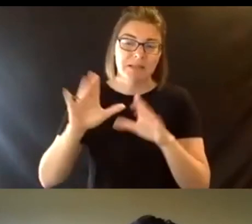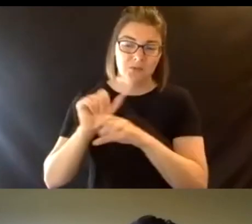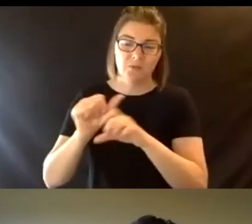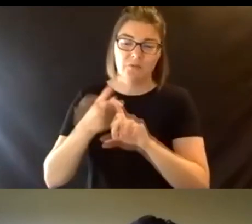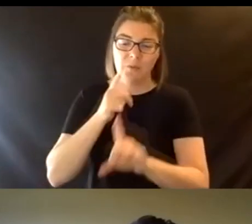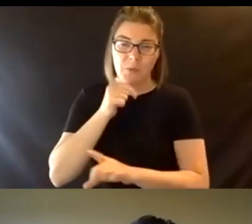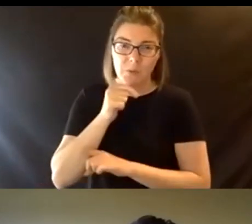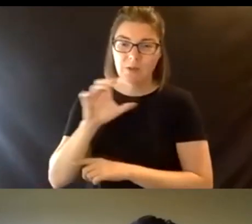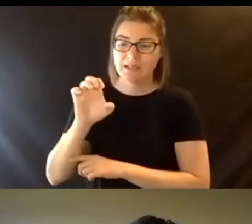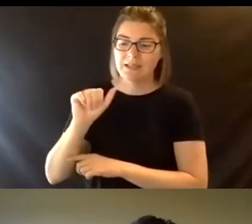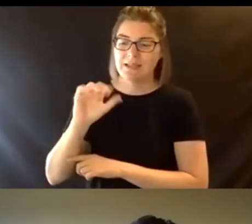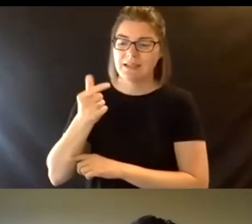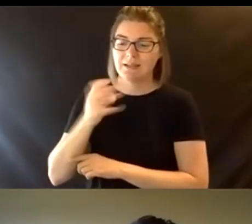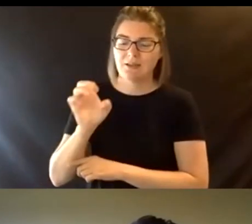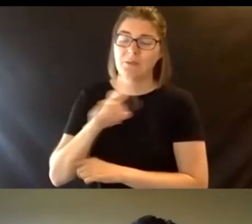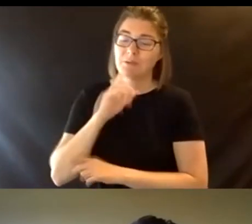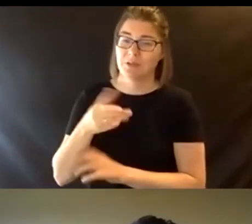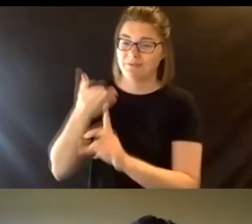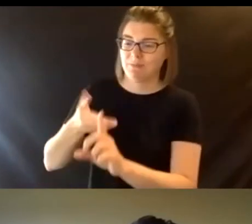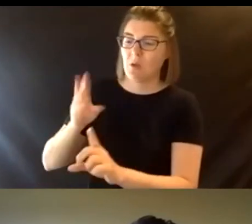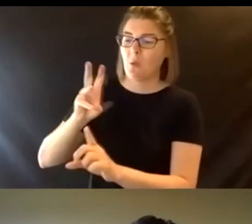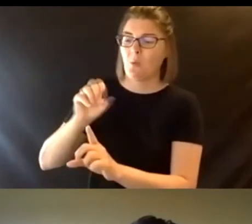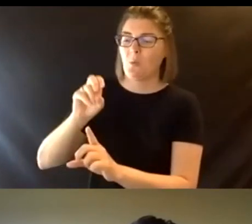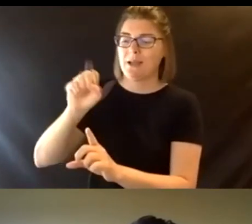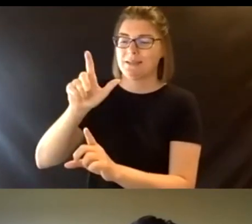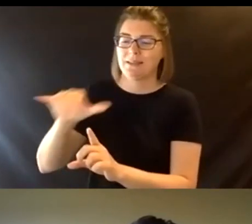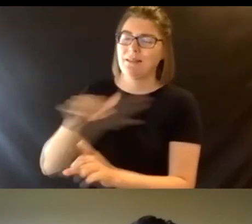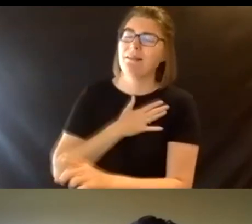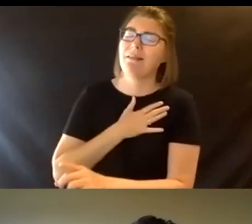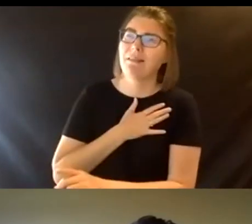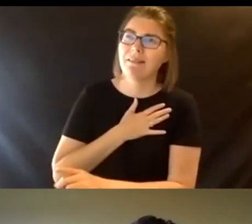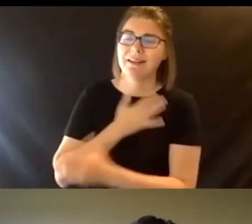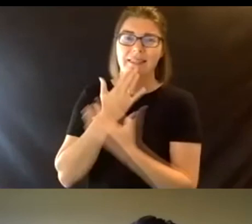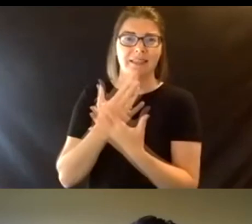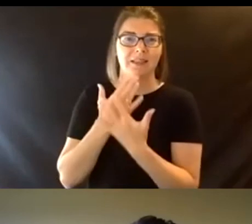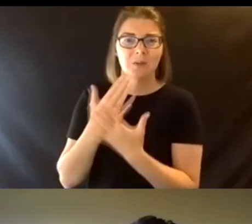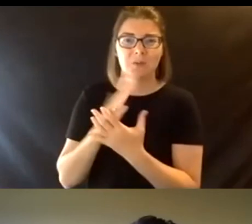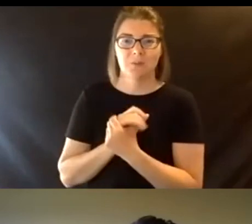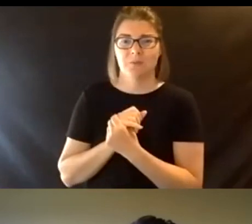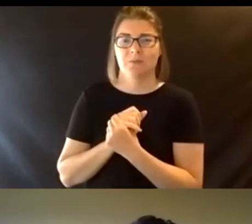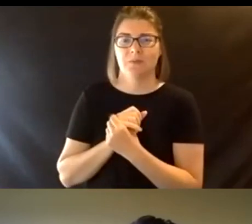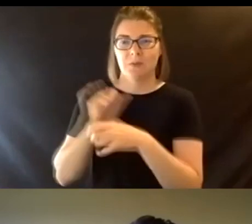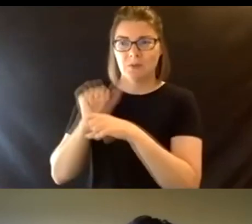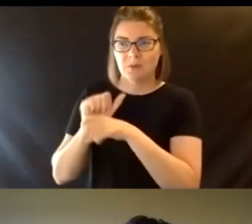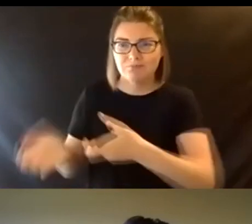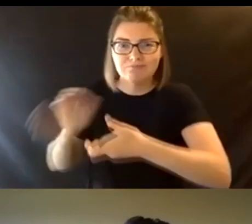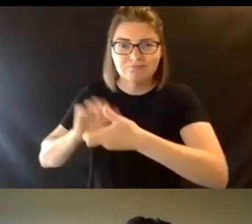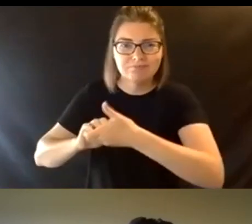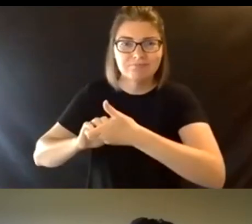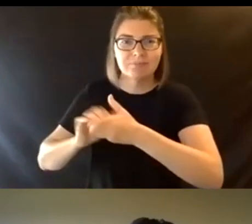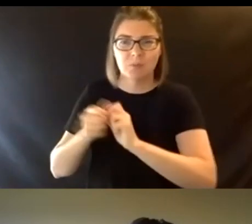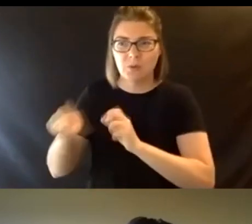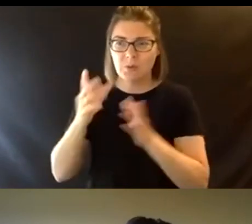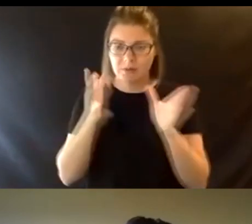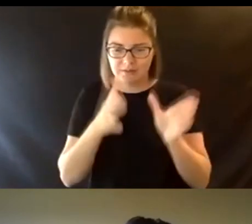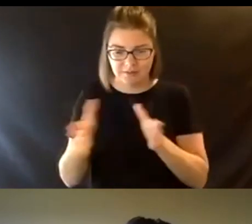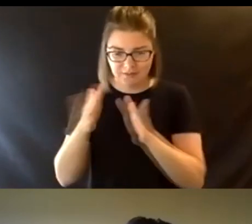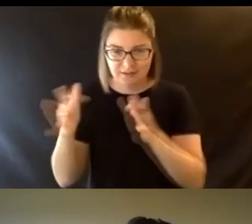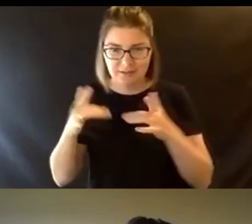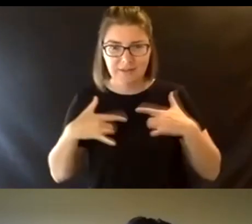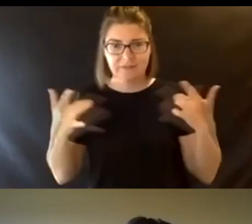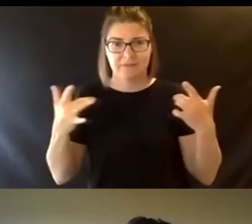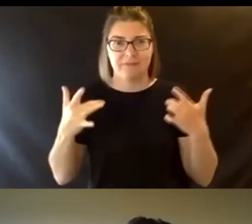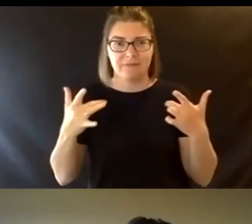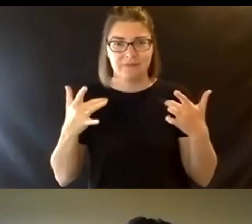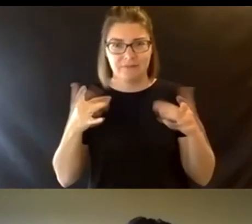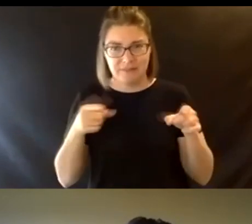especially Wes. It was such a pleasure for us to be working and co-organizing this event with Wes, which is